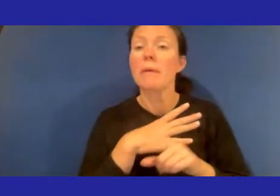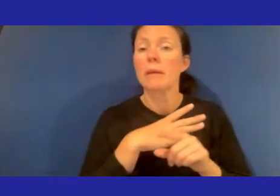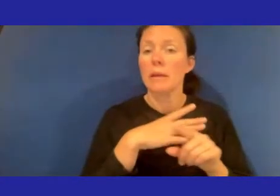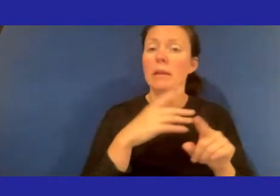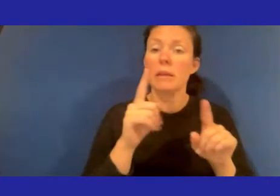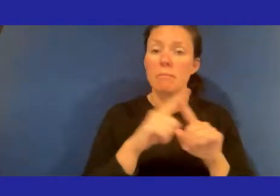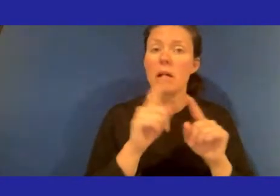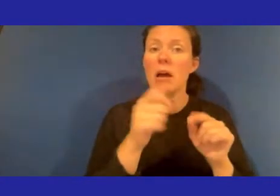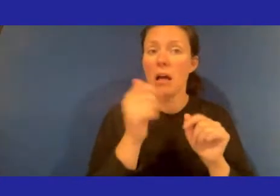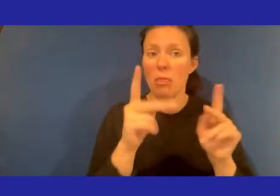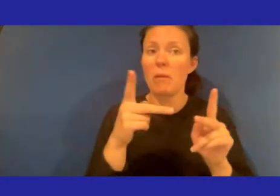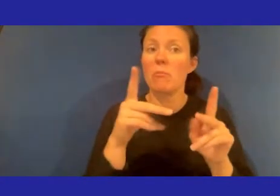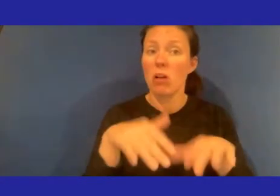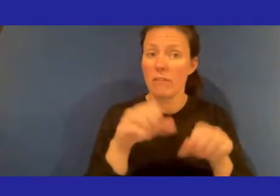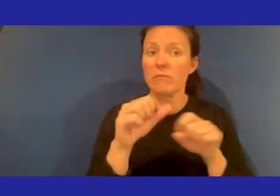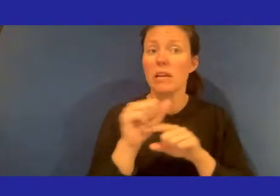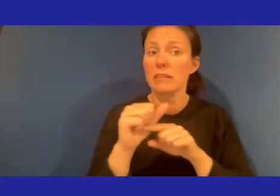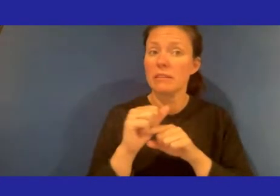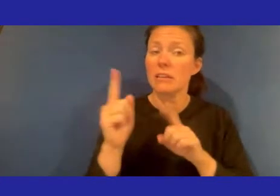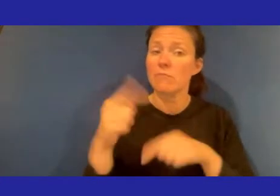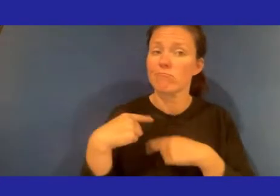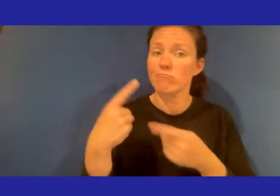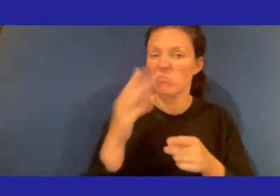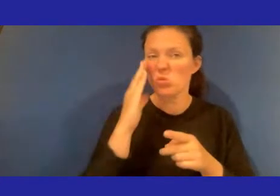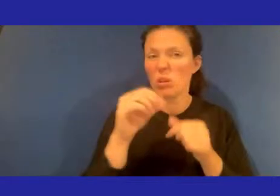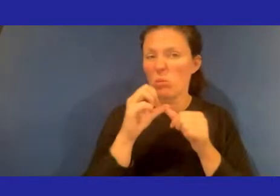these sessions. And we will continue that.